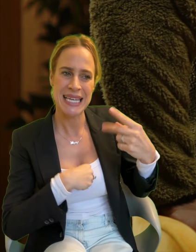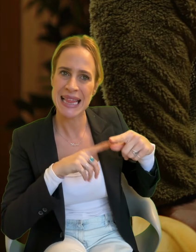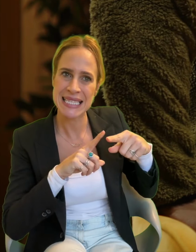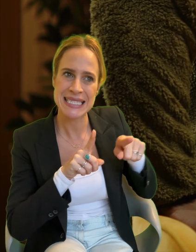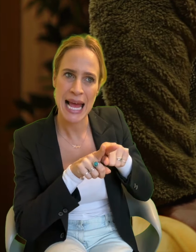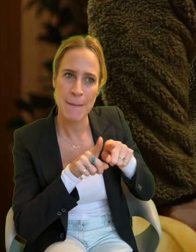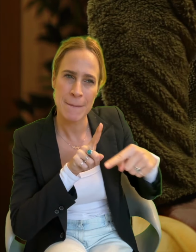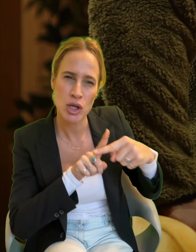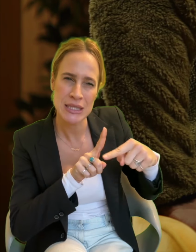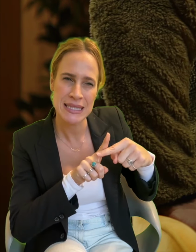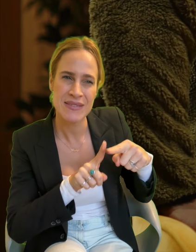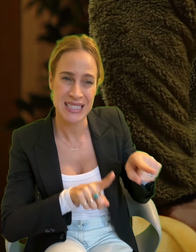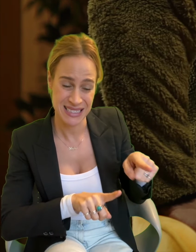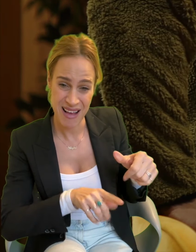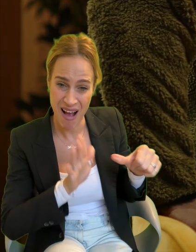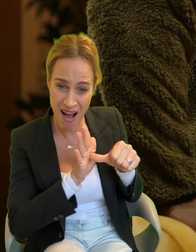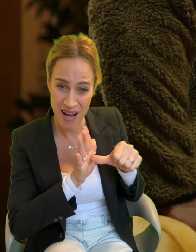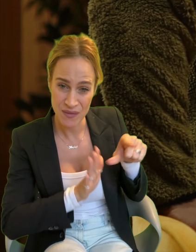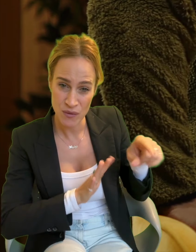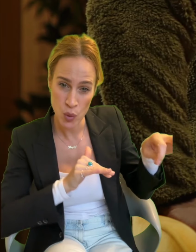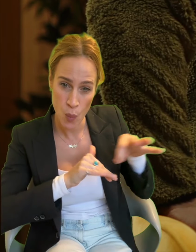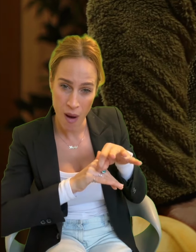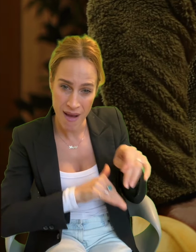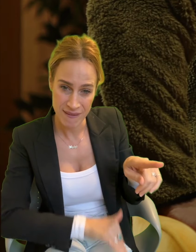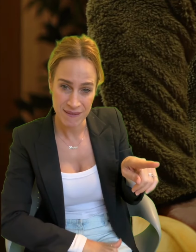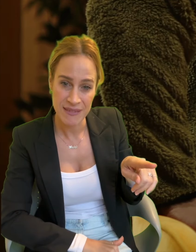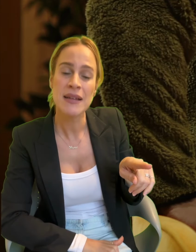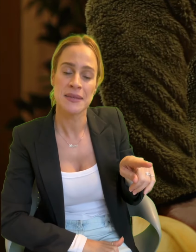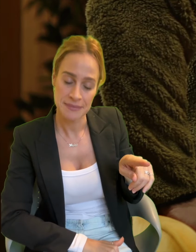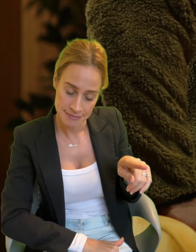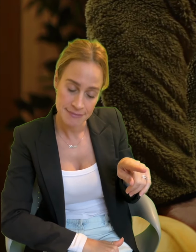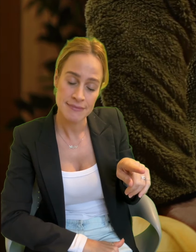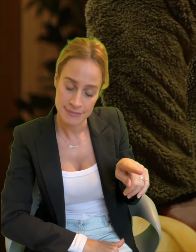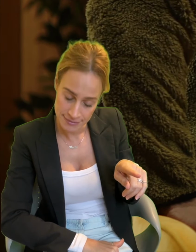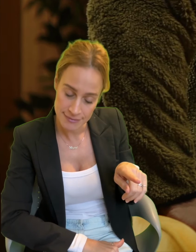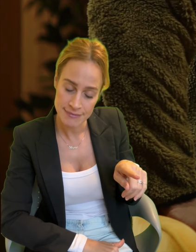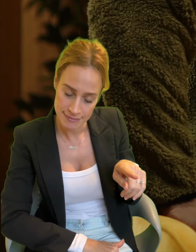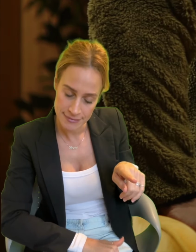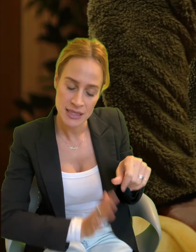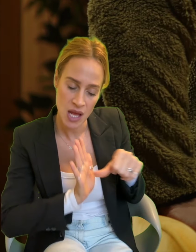hard for her? Yeah, it is. Yeah, it is. I But can you imagine. know what? It's the lane that I've chosen.